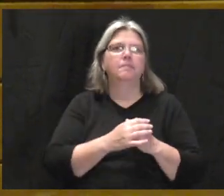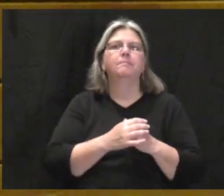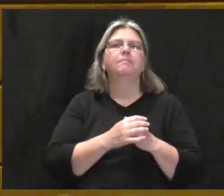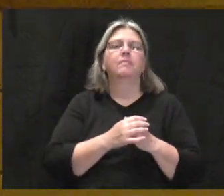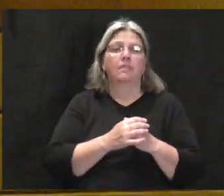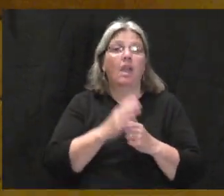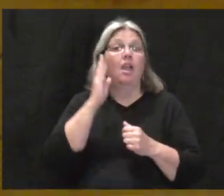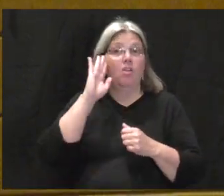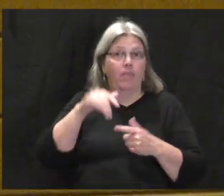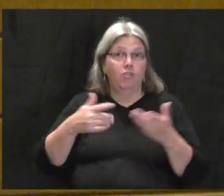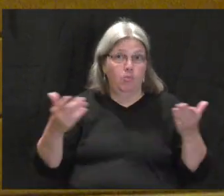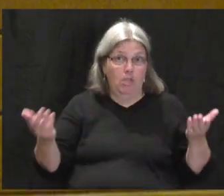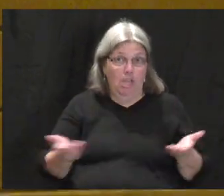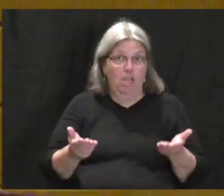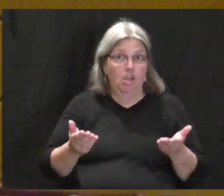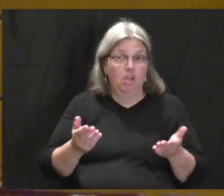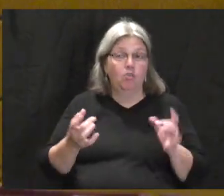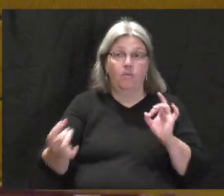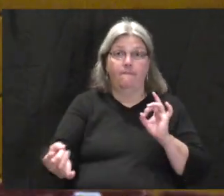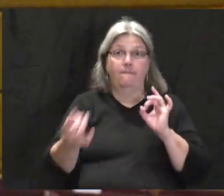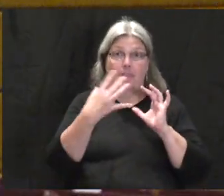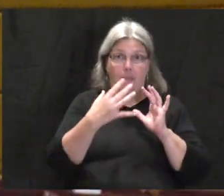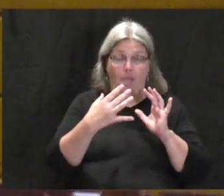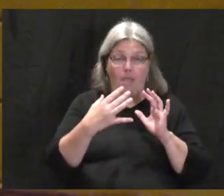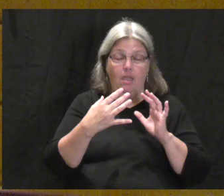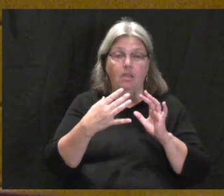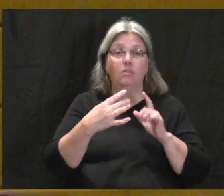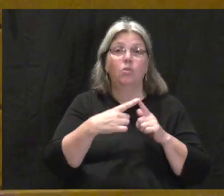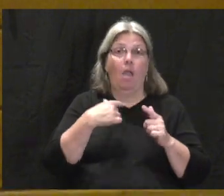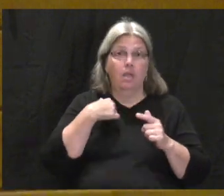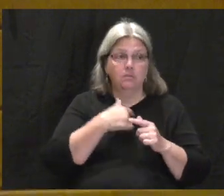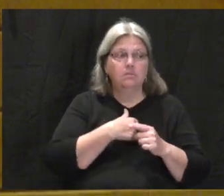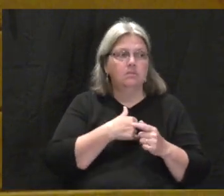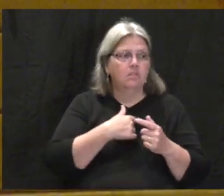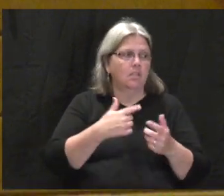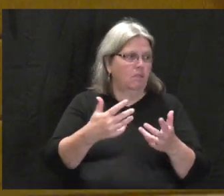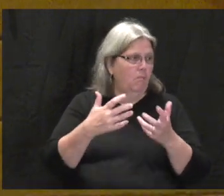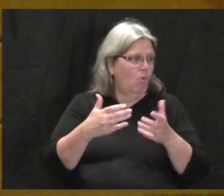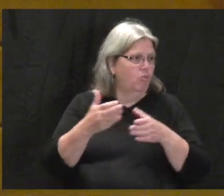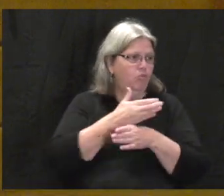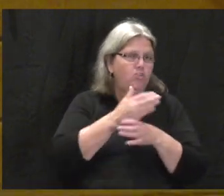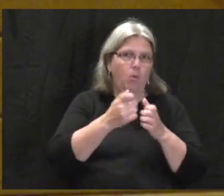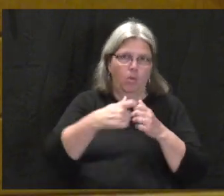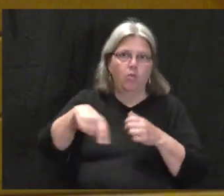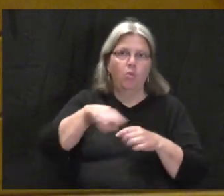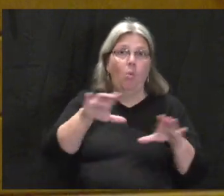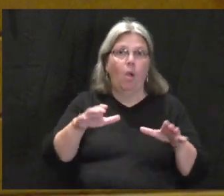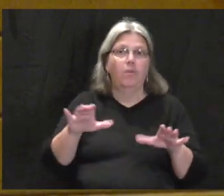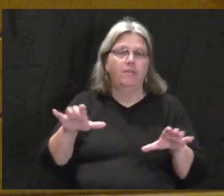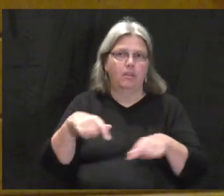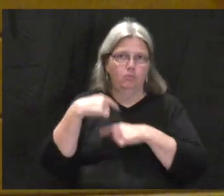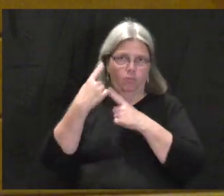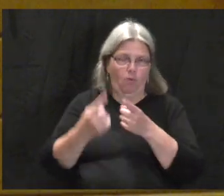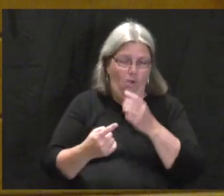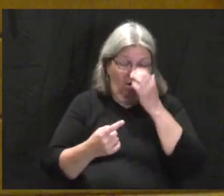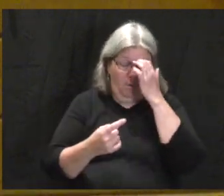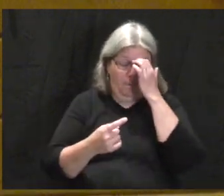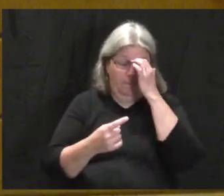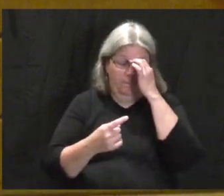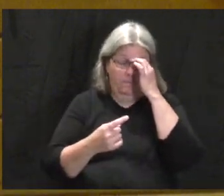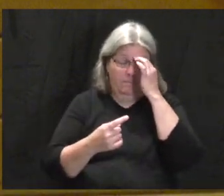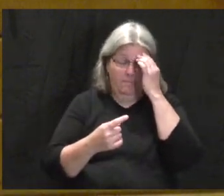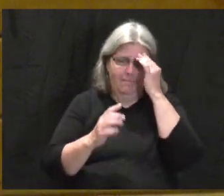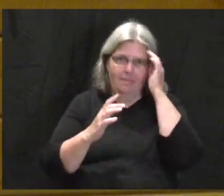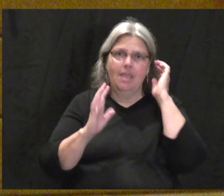you're here to give us feedback. We want to sort of share with you what we've done and the results we've received and